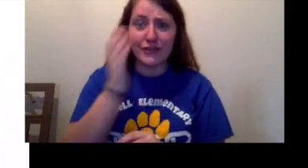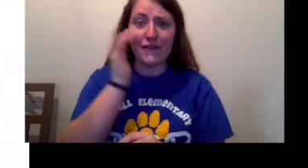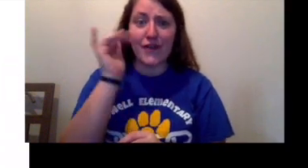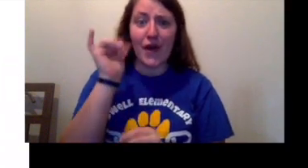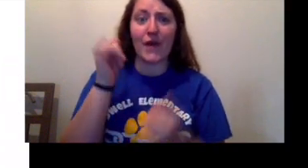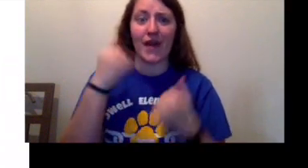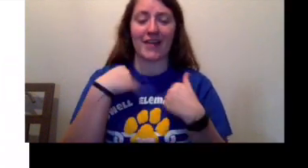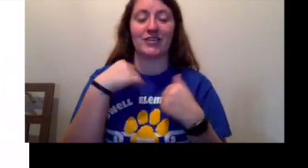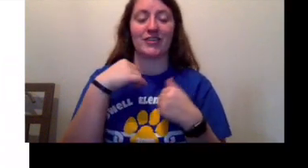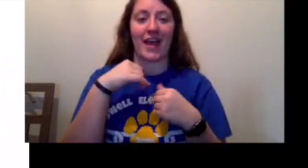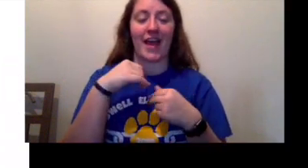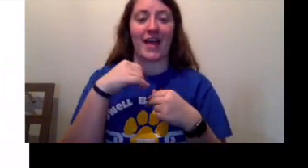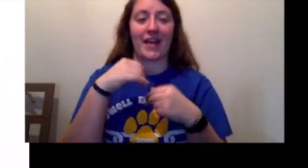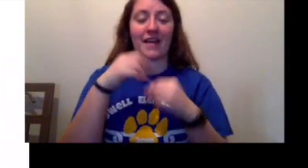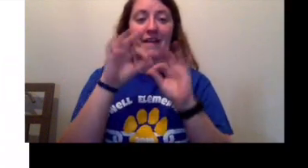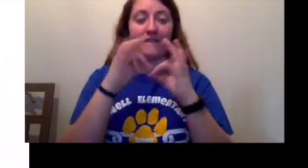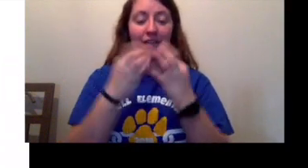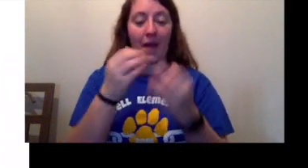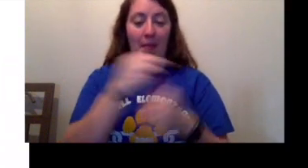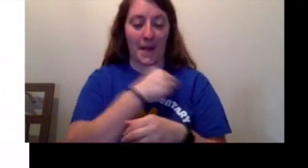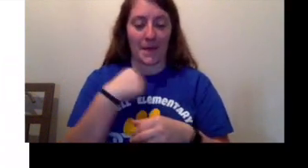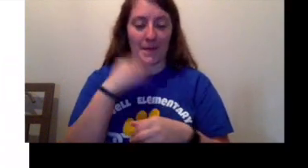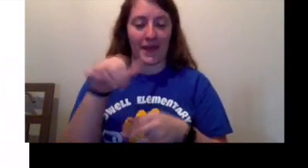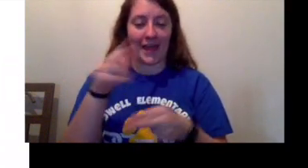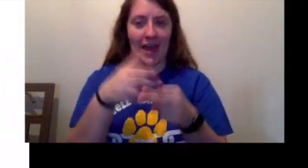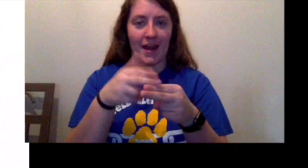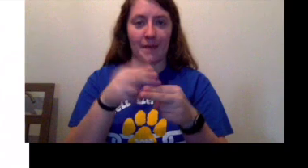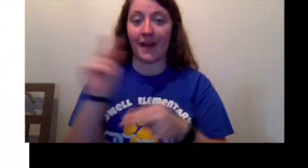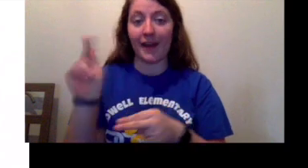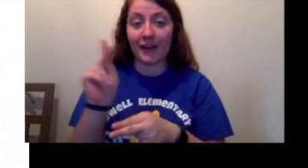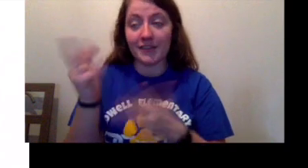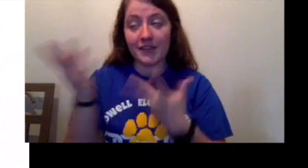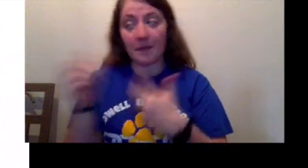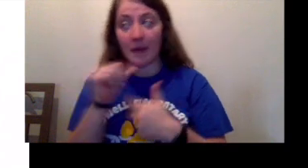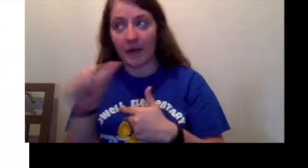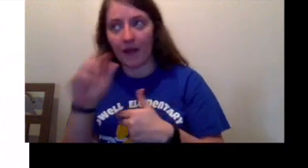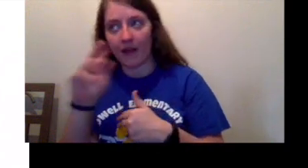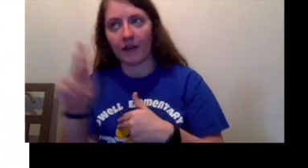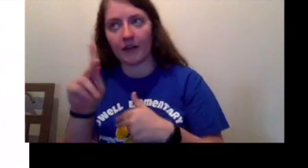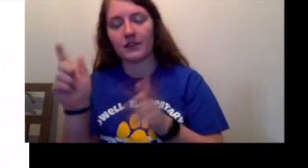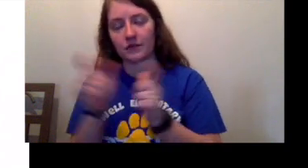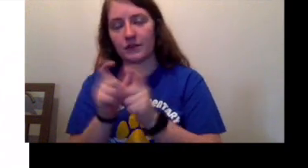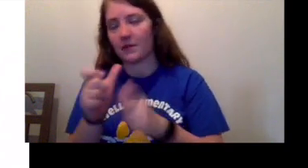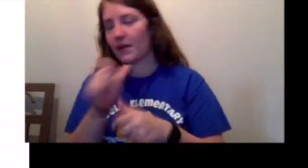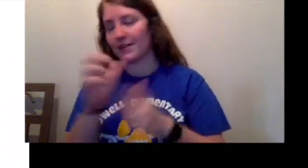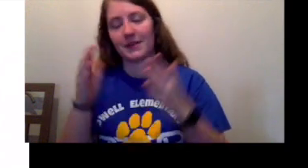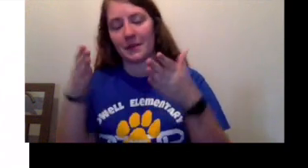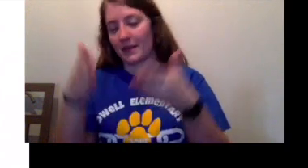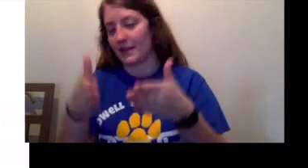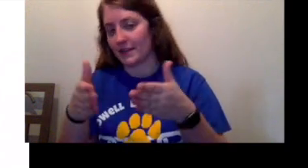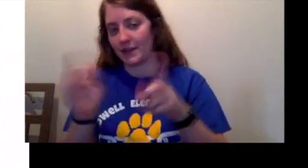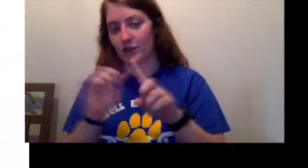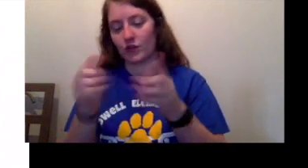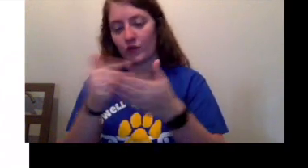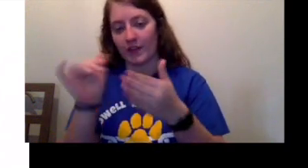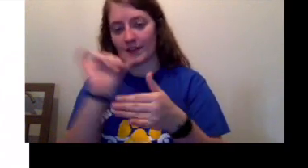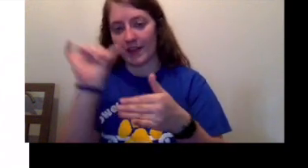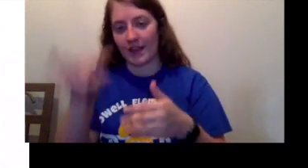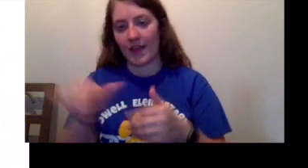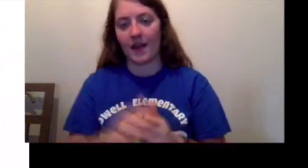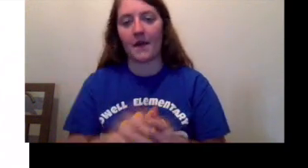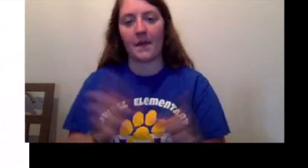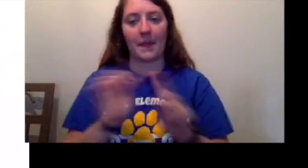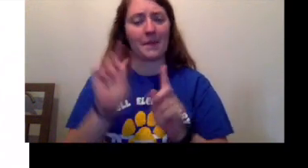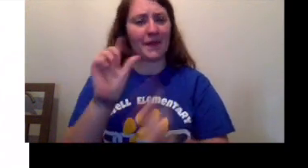had a relative by that name. Kirsty might not. Kirsty was little and didn't pay attention to such things.